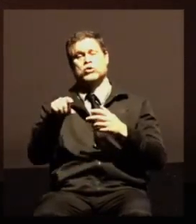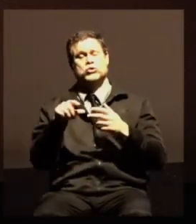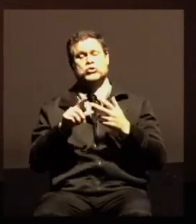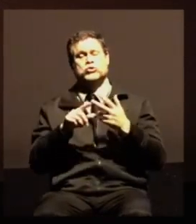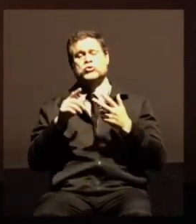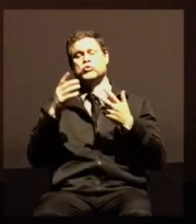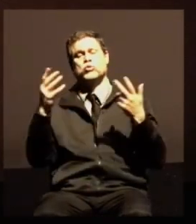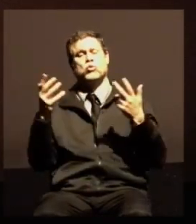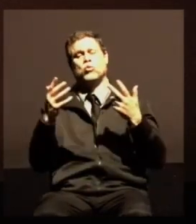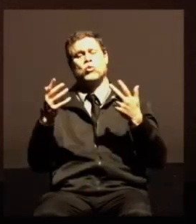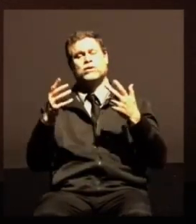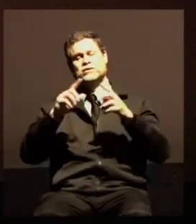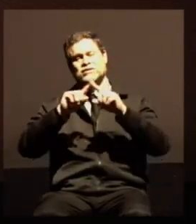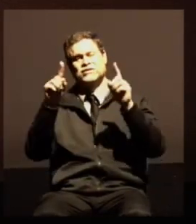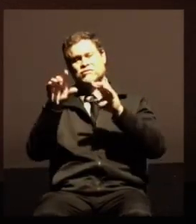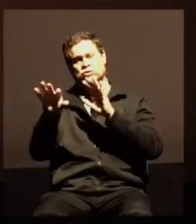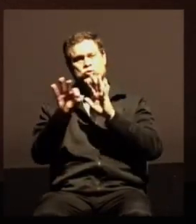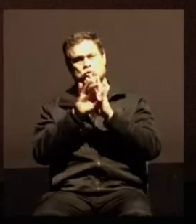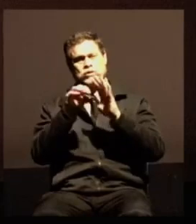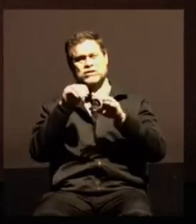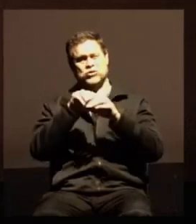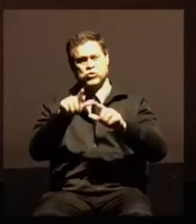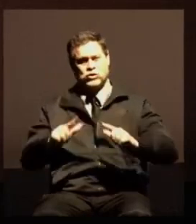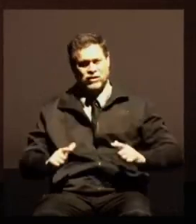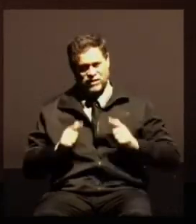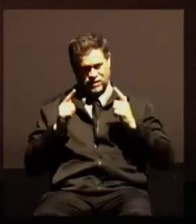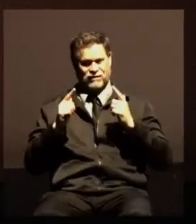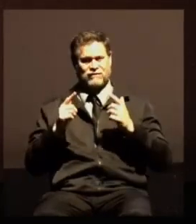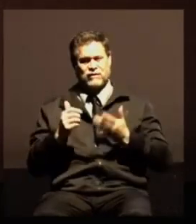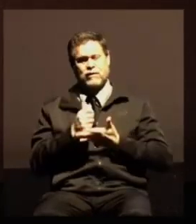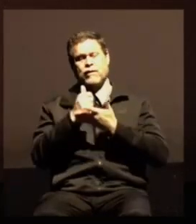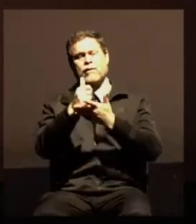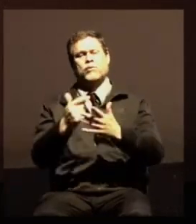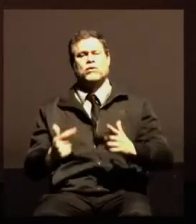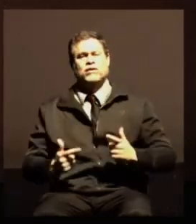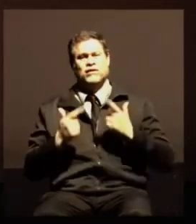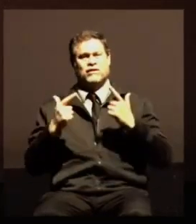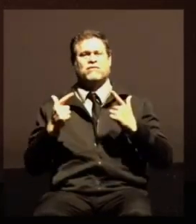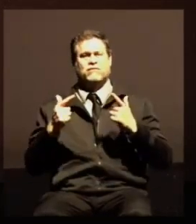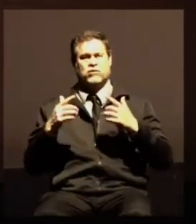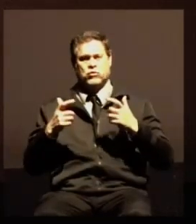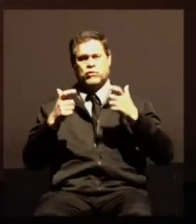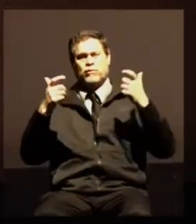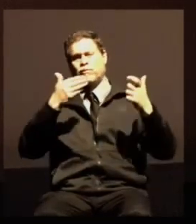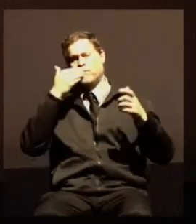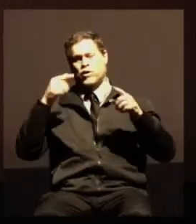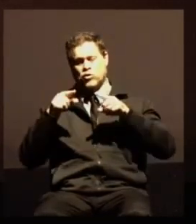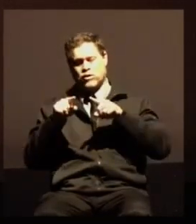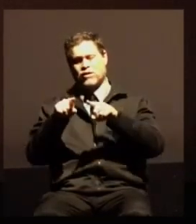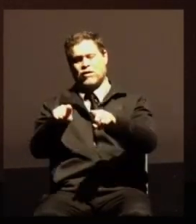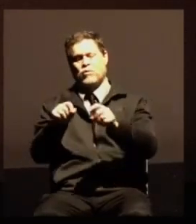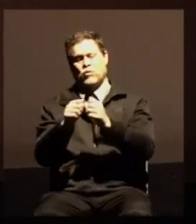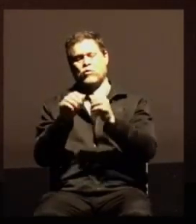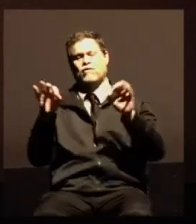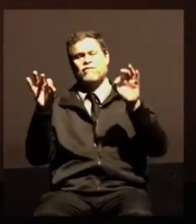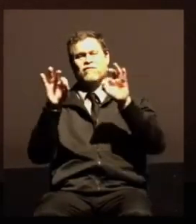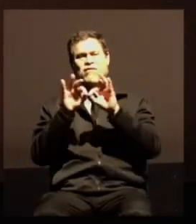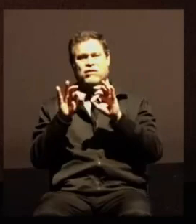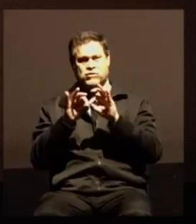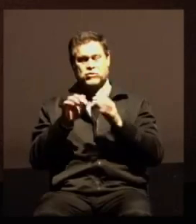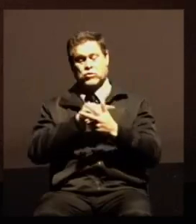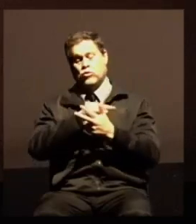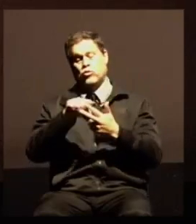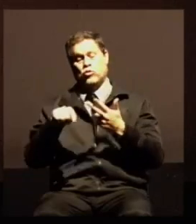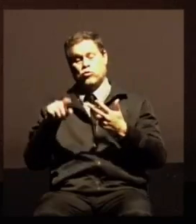what different choice could you have made in your life to help you live at a greater alignment with your values? Ask yourself those